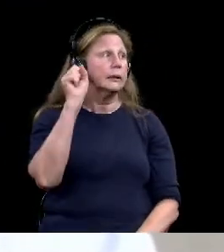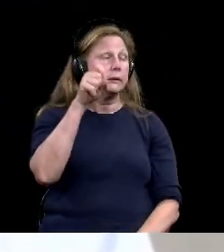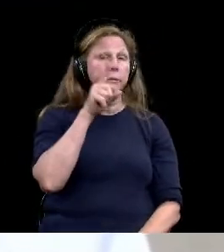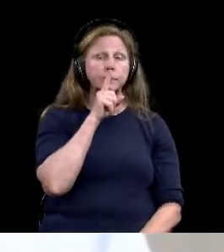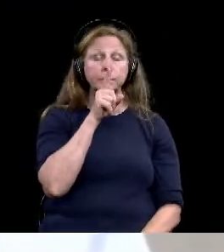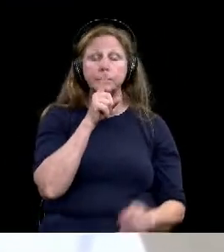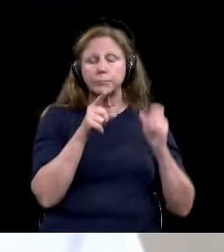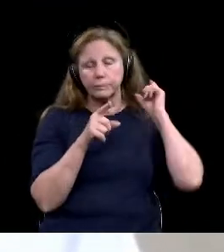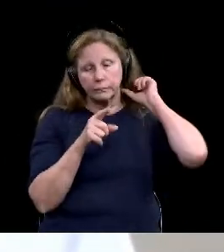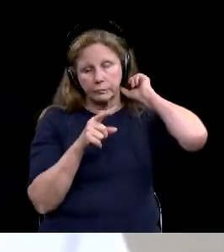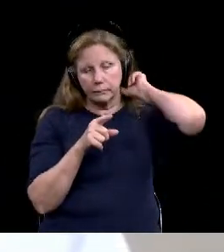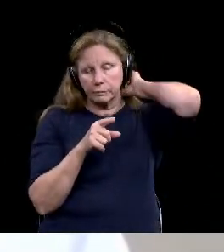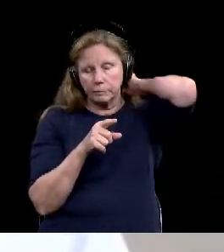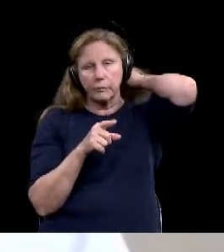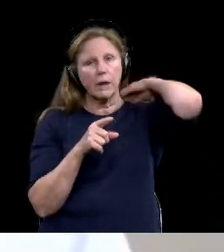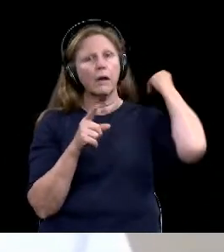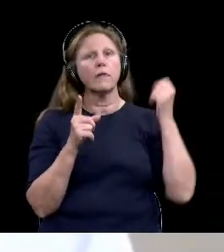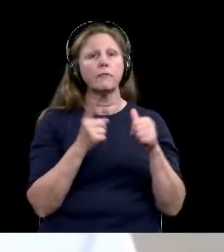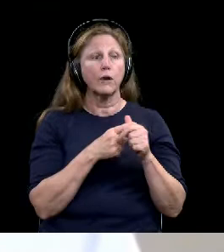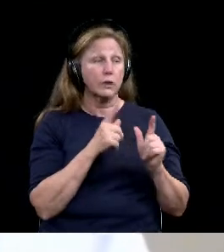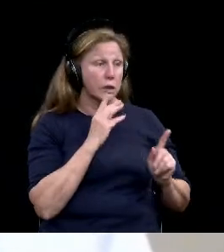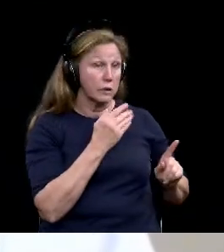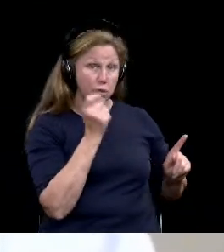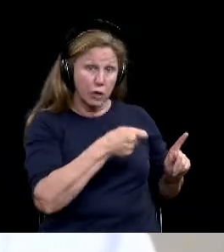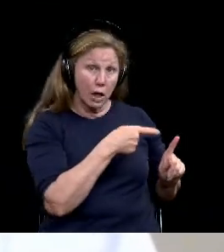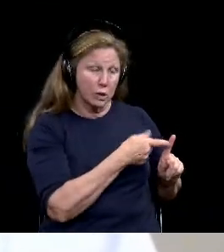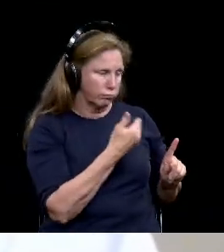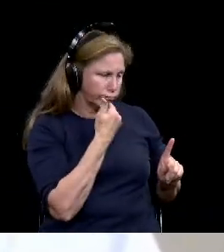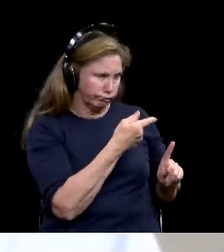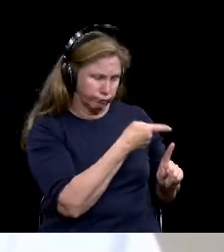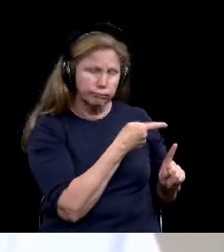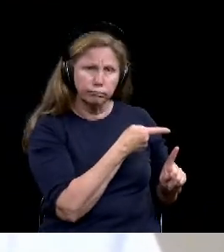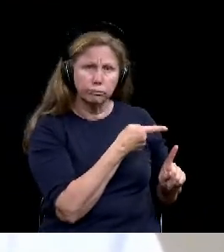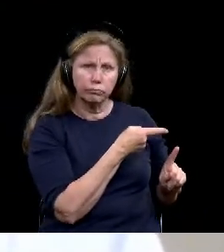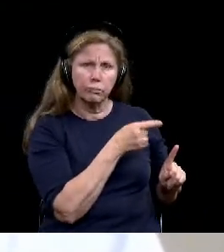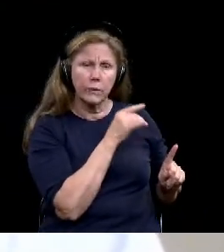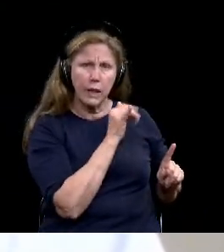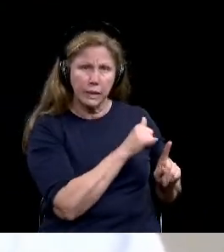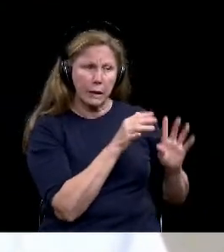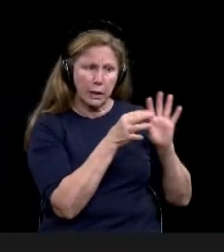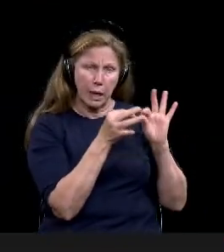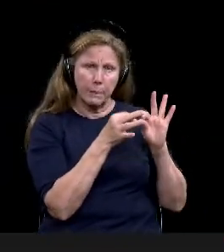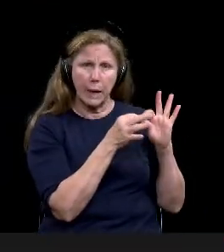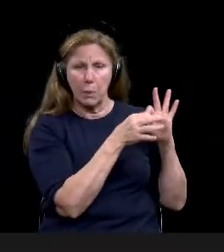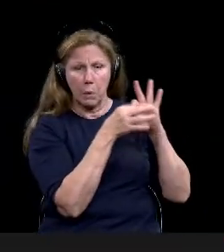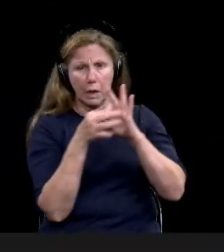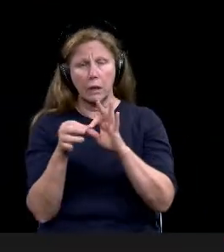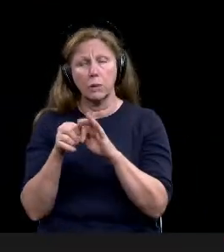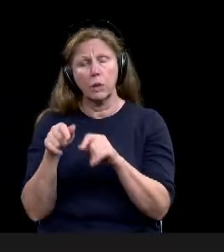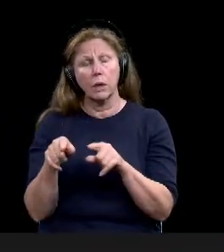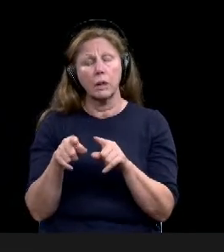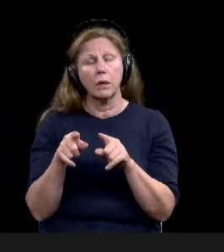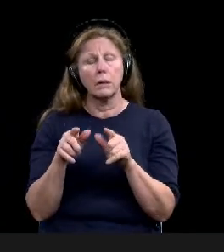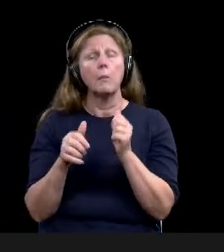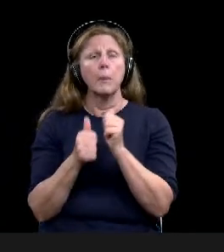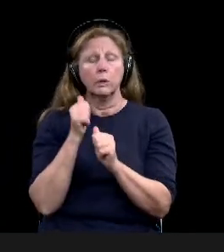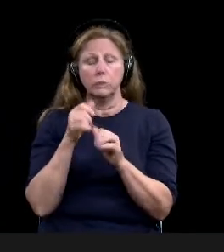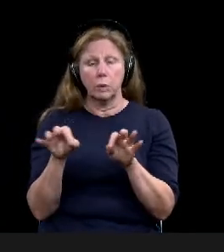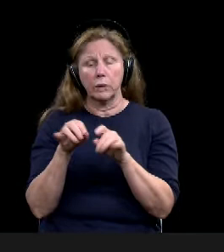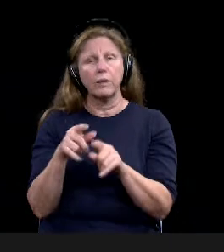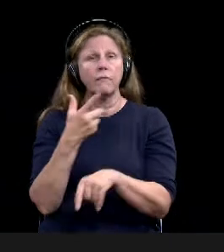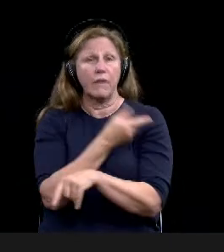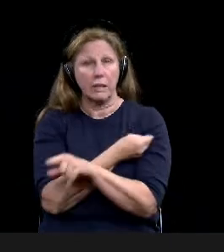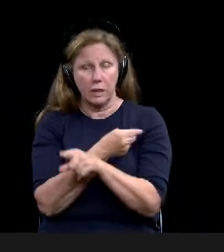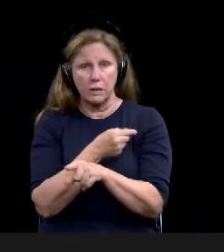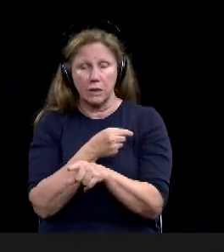to vaccinations. I'll touch on vaccines here in just a minute as well. I'm going to just jump right in and share my